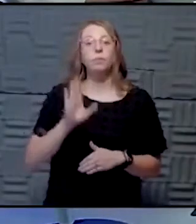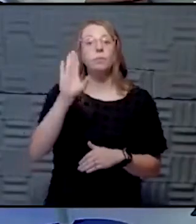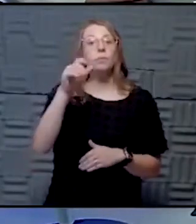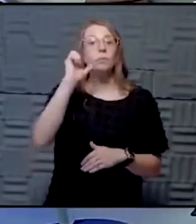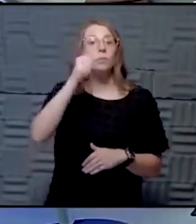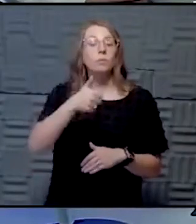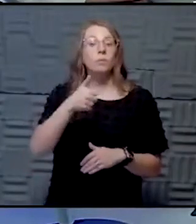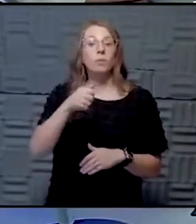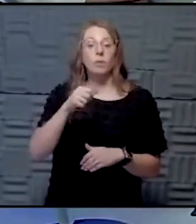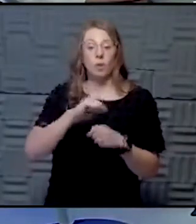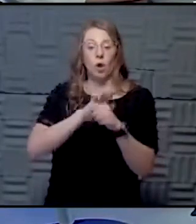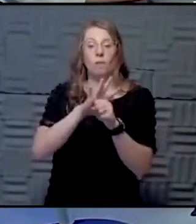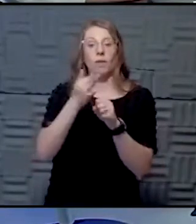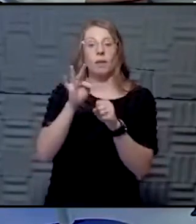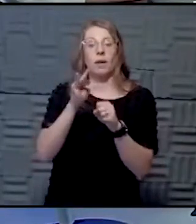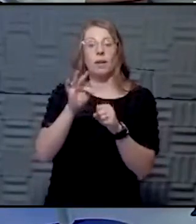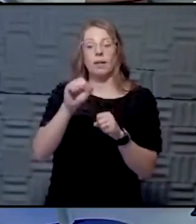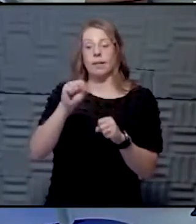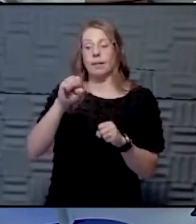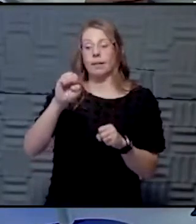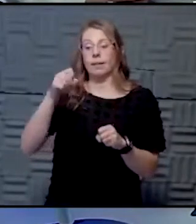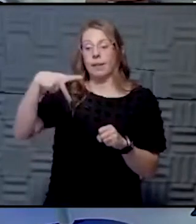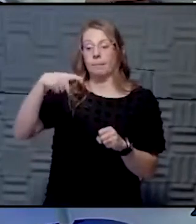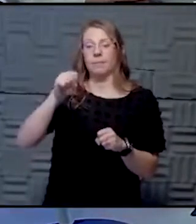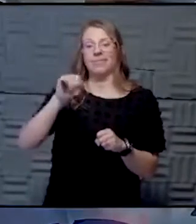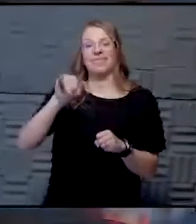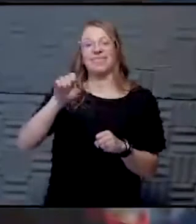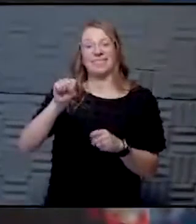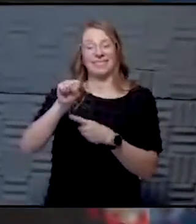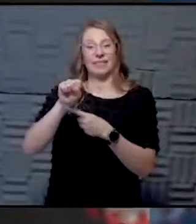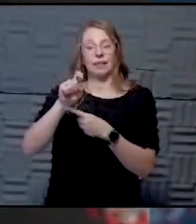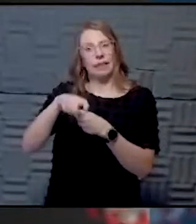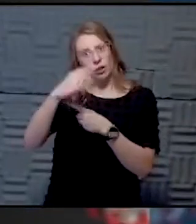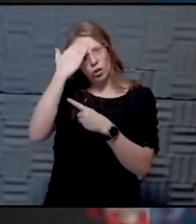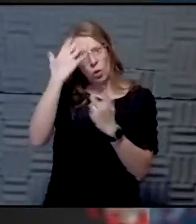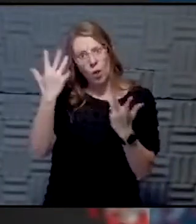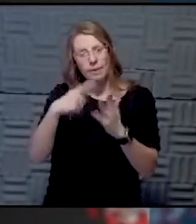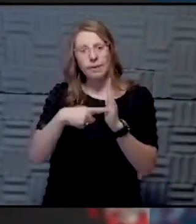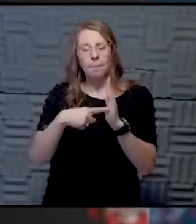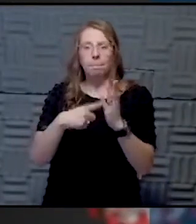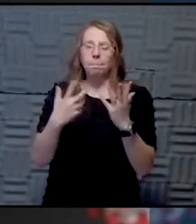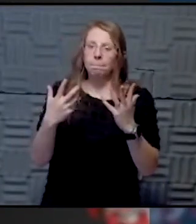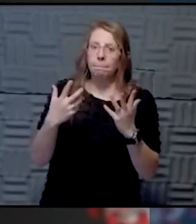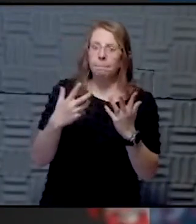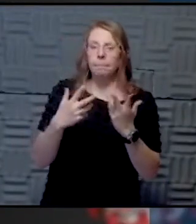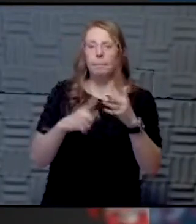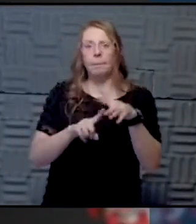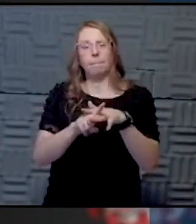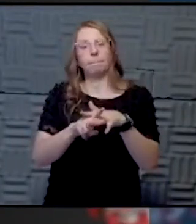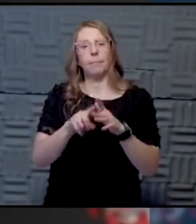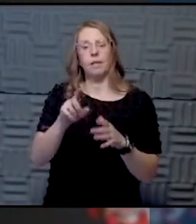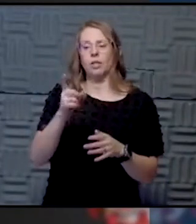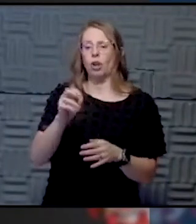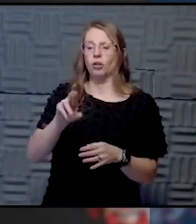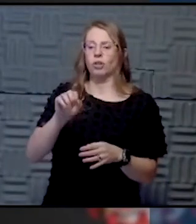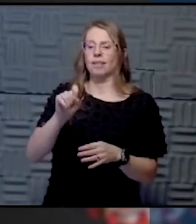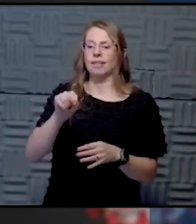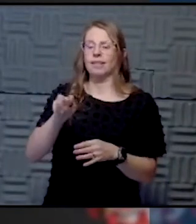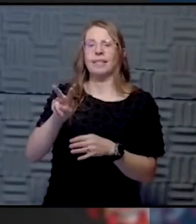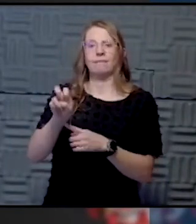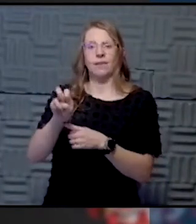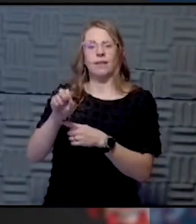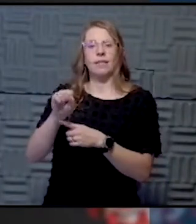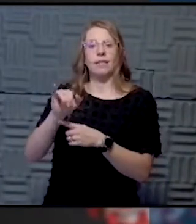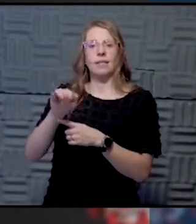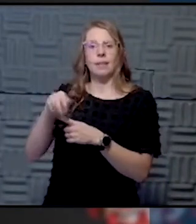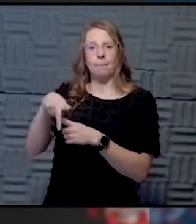tomorrow, COVID-19 sepsis. What is it? What do you need to know? What are the symptoms of that? Dr. Steve Simpson, who's one of our outstanding